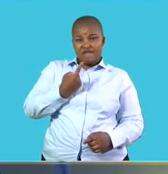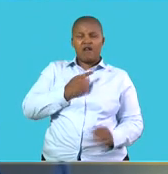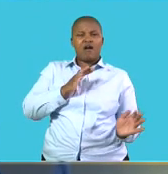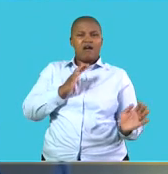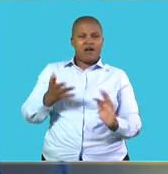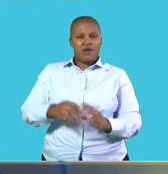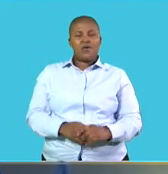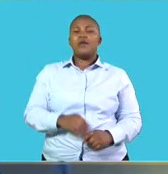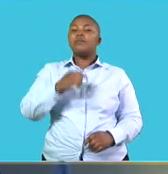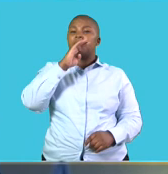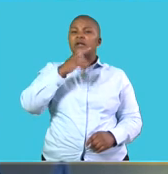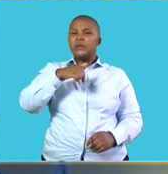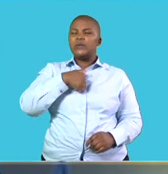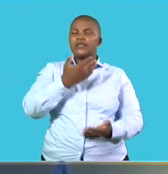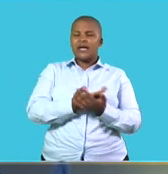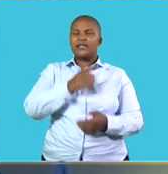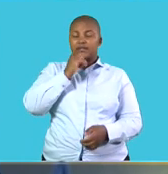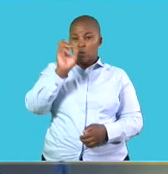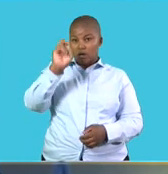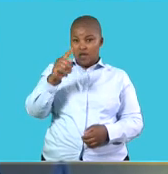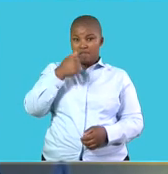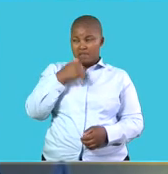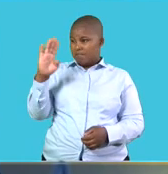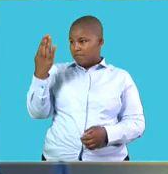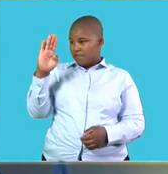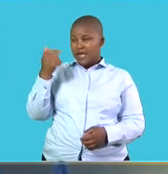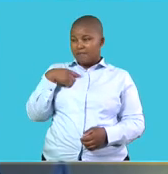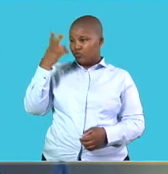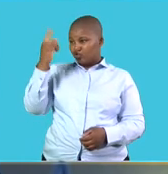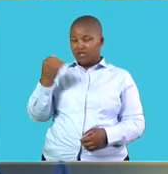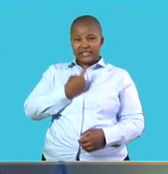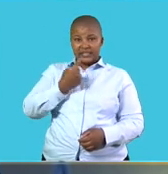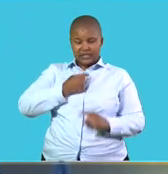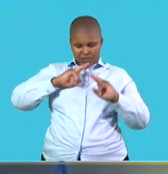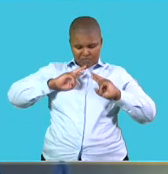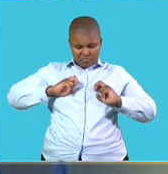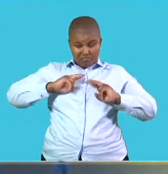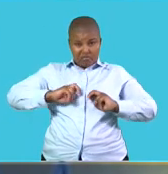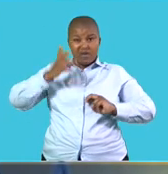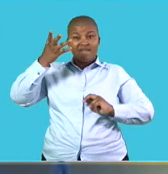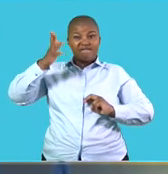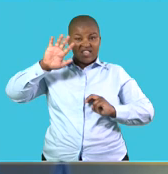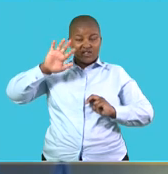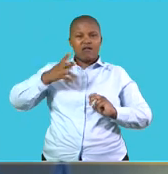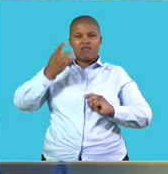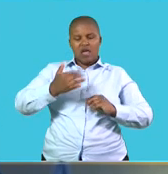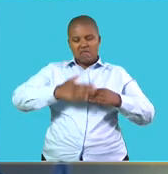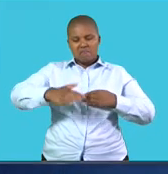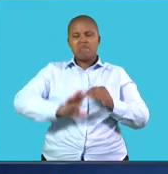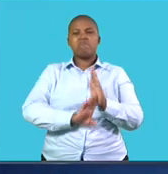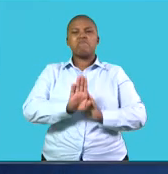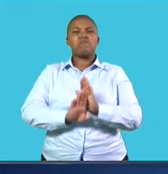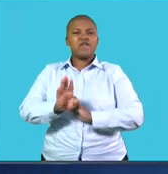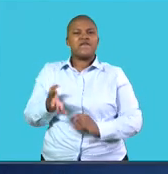we are able to say, we've looked at ourselves, and having looked at ourselves, we want to